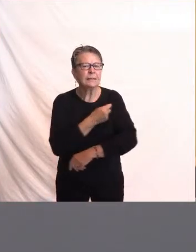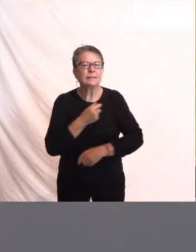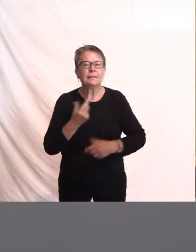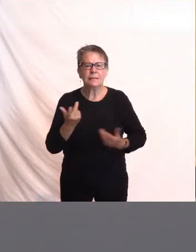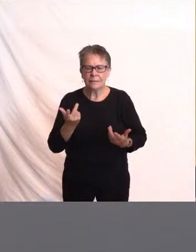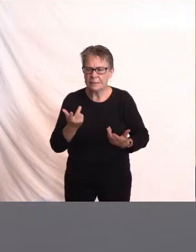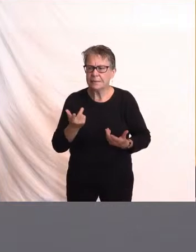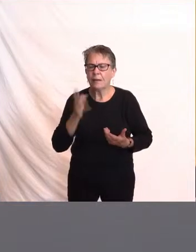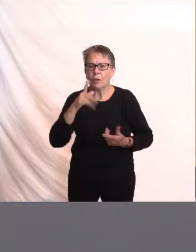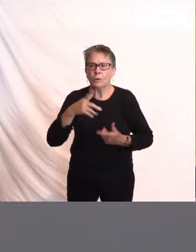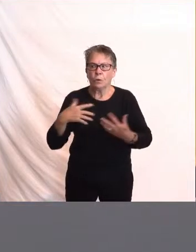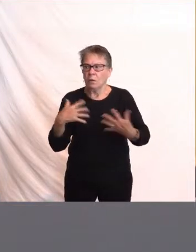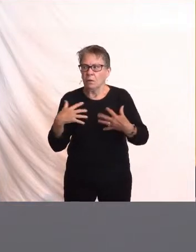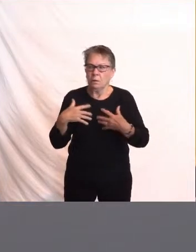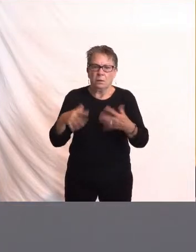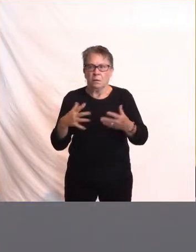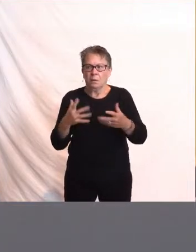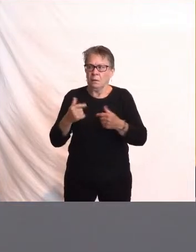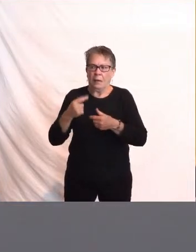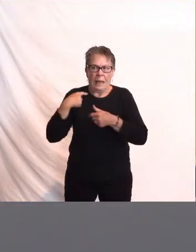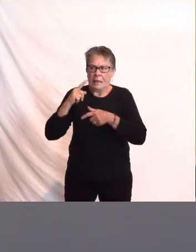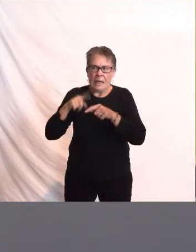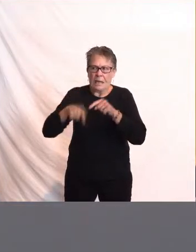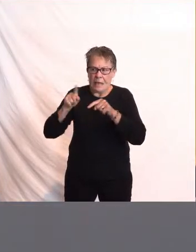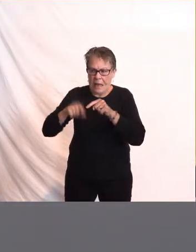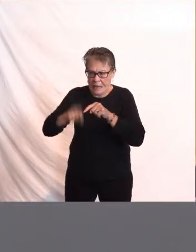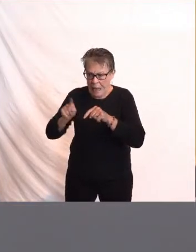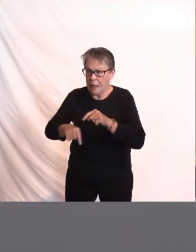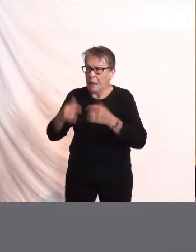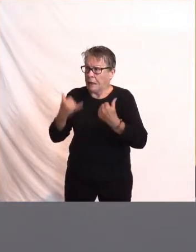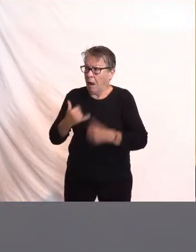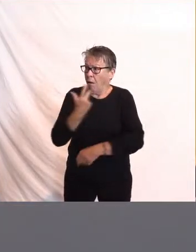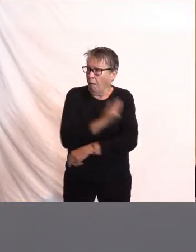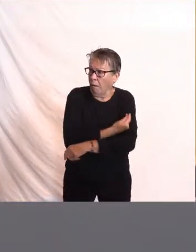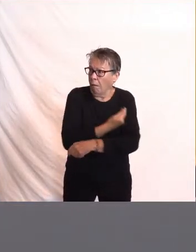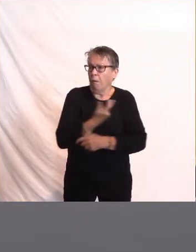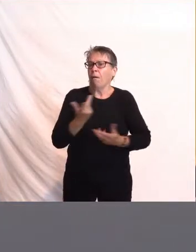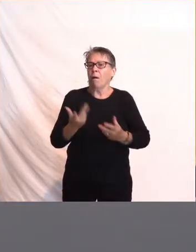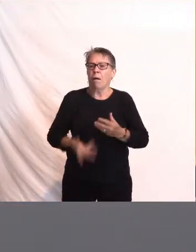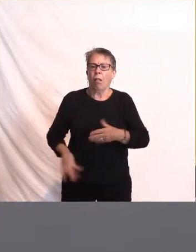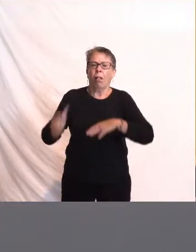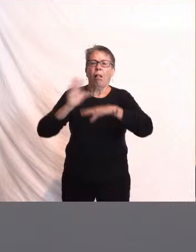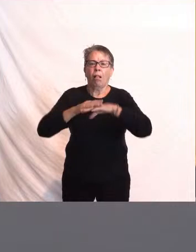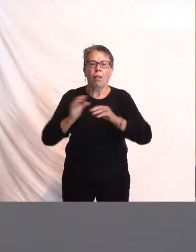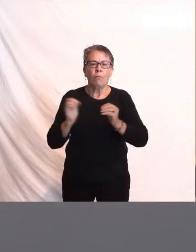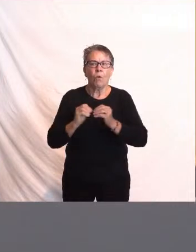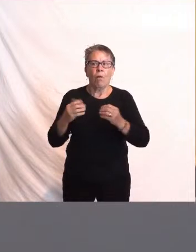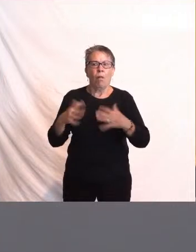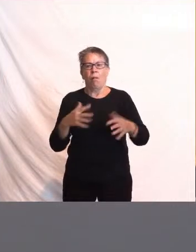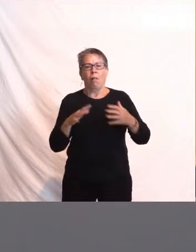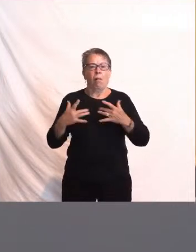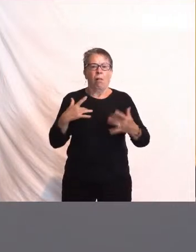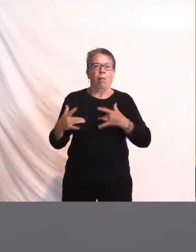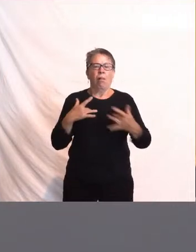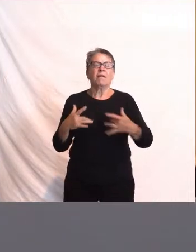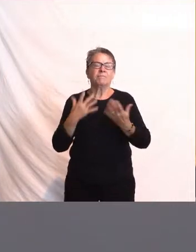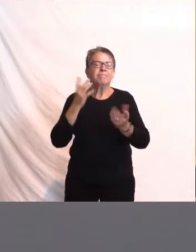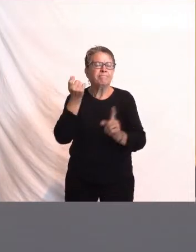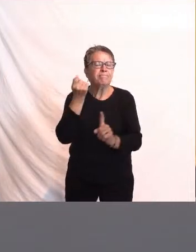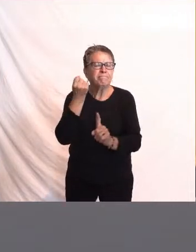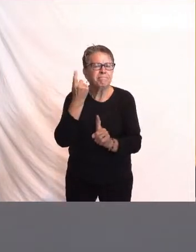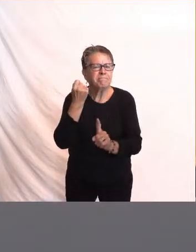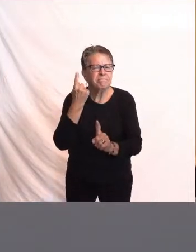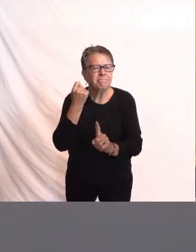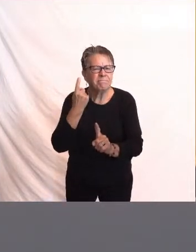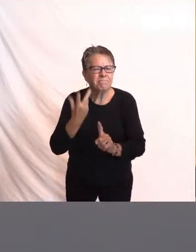that pregnant women would be concerned about taking something such as a vaccine, which could be seen as unnatural, into their body, and whether it might have an effect